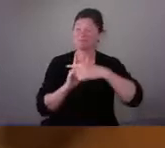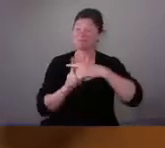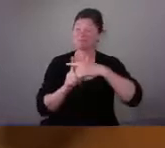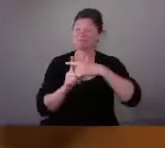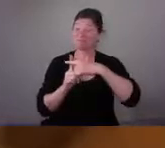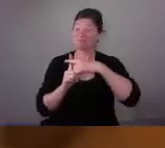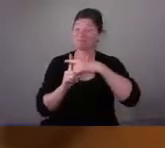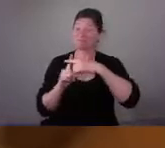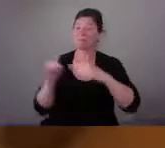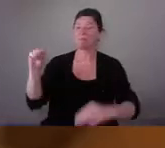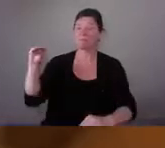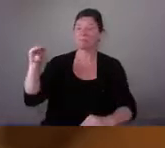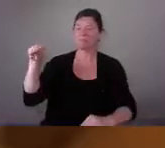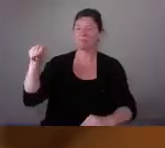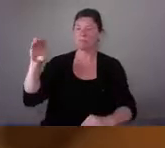puppet shows.